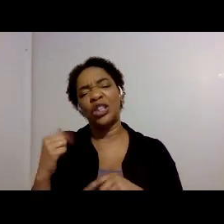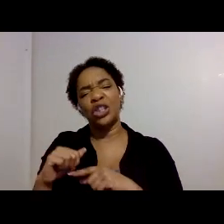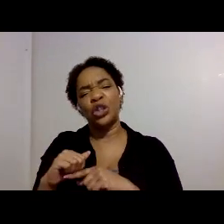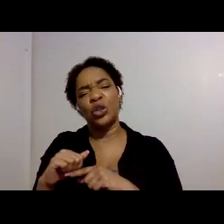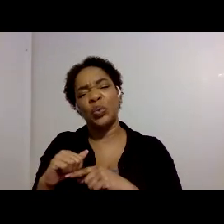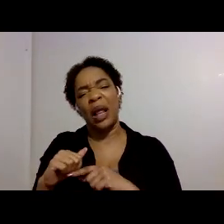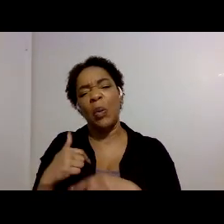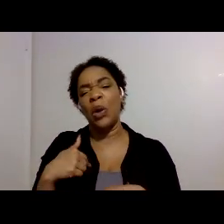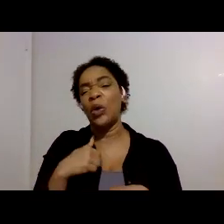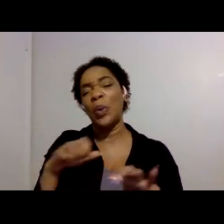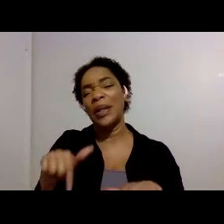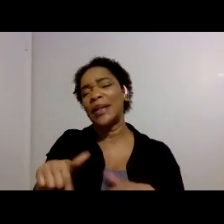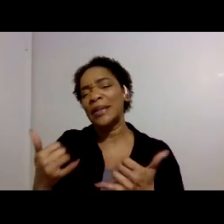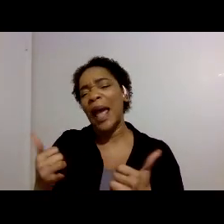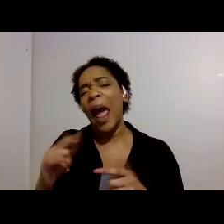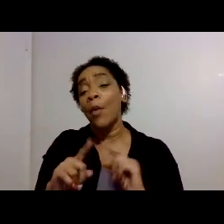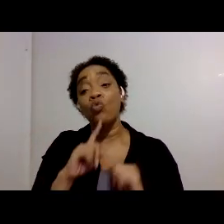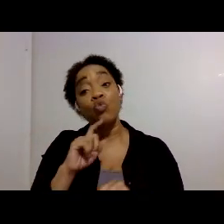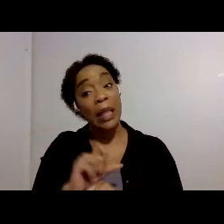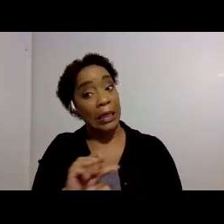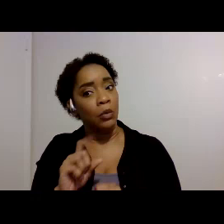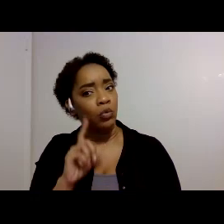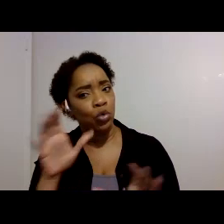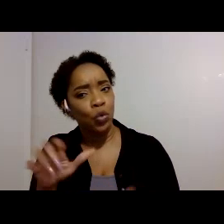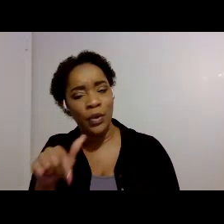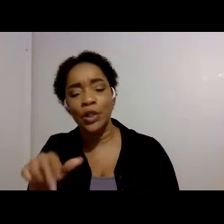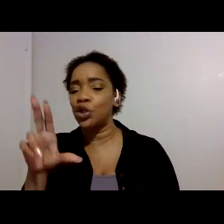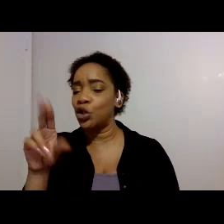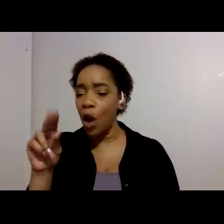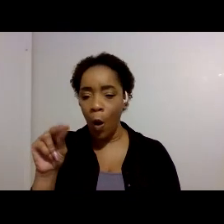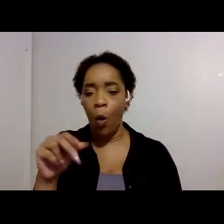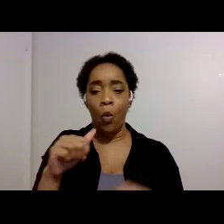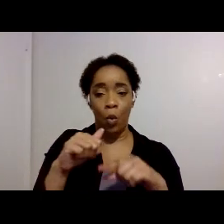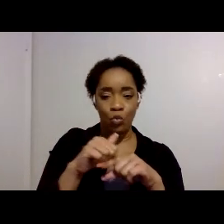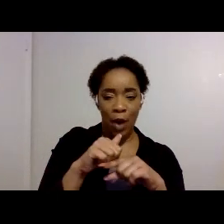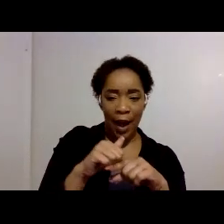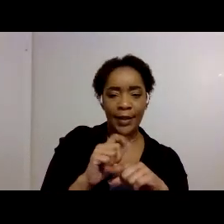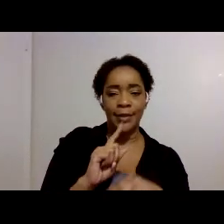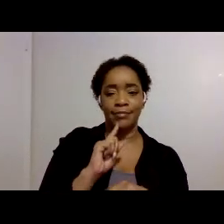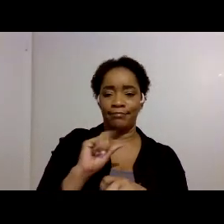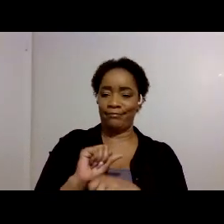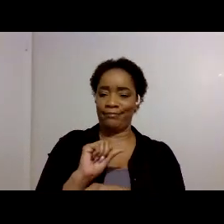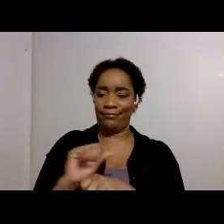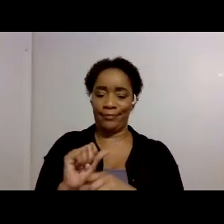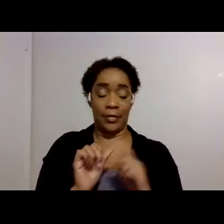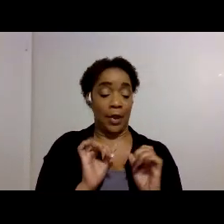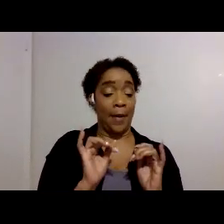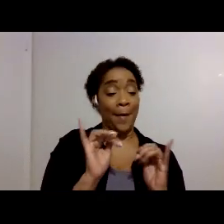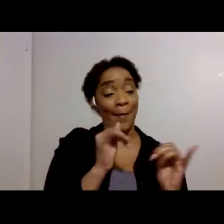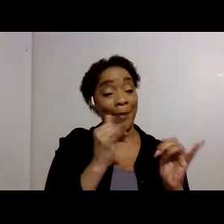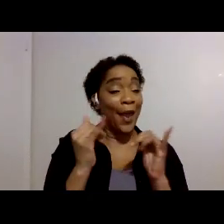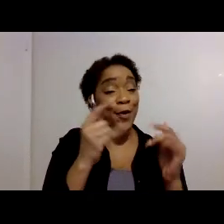do this. No, we play how we practice. And I didn't add my special saying on here. I saw my Lieutenant Jones here.